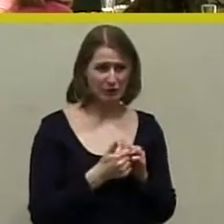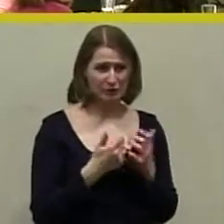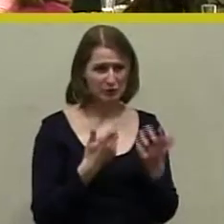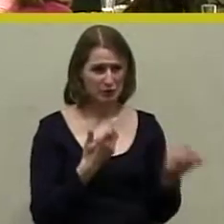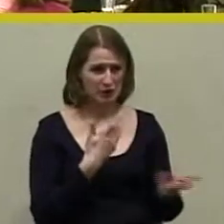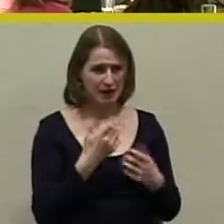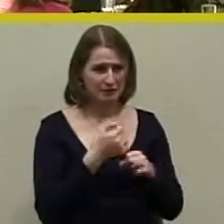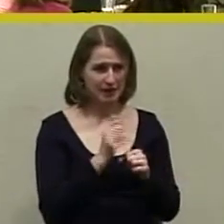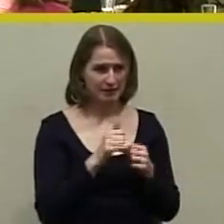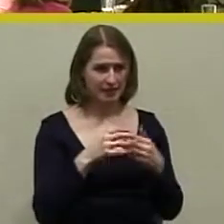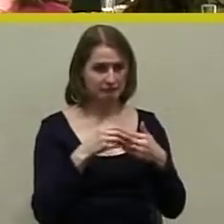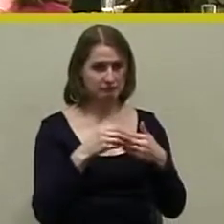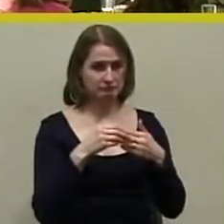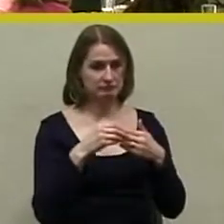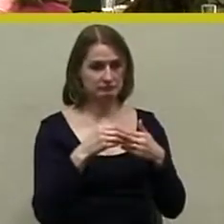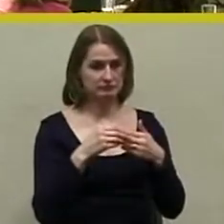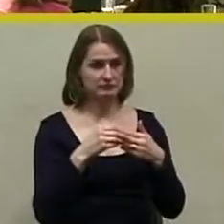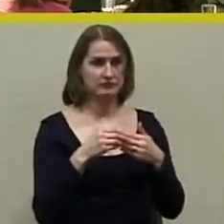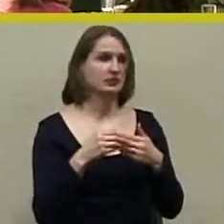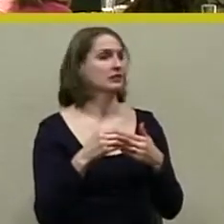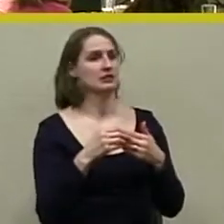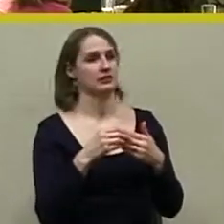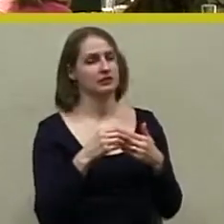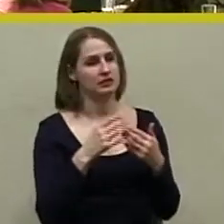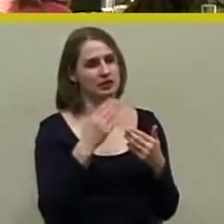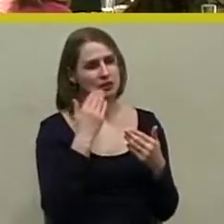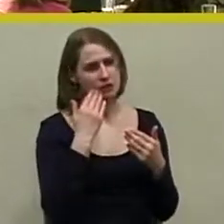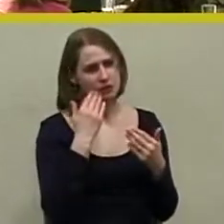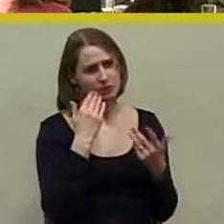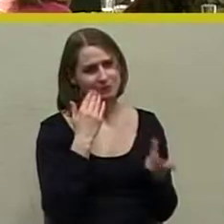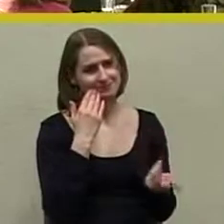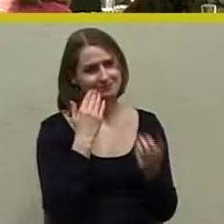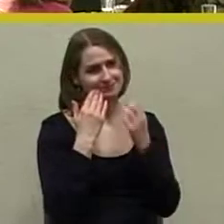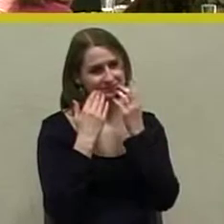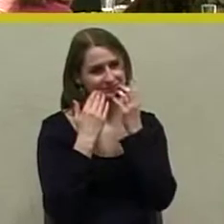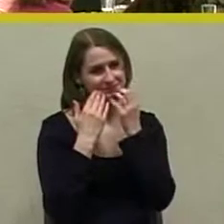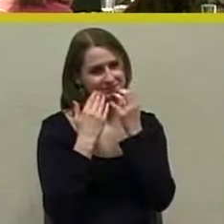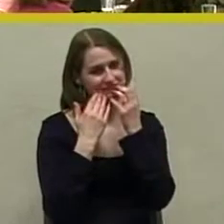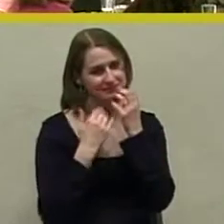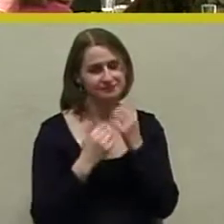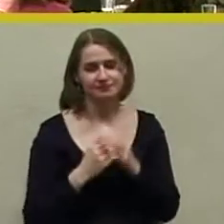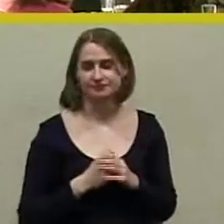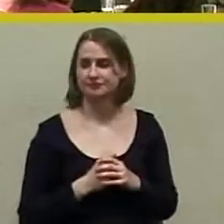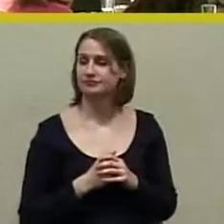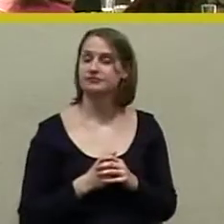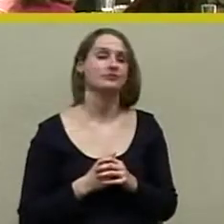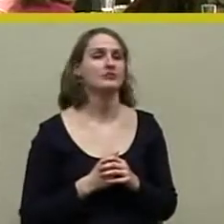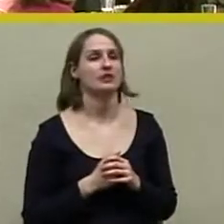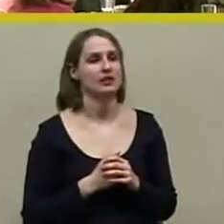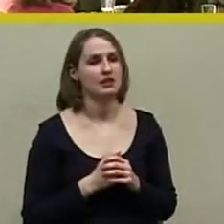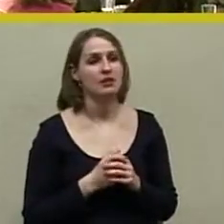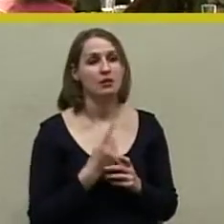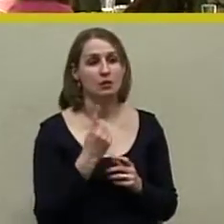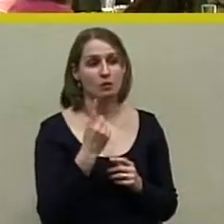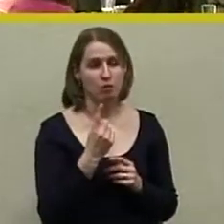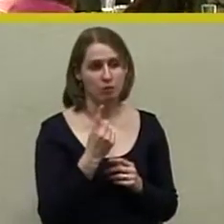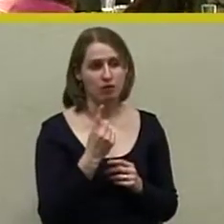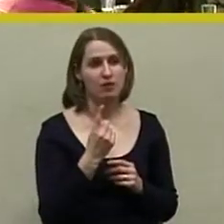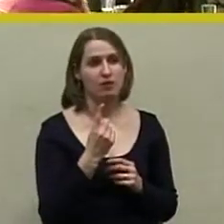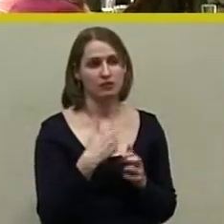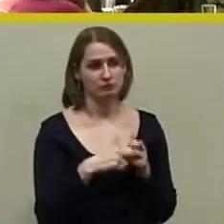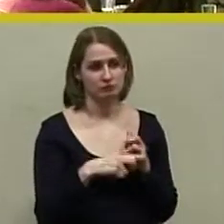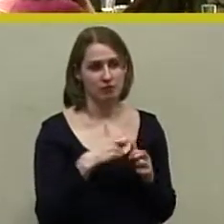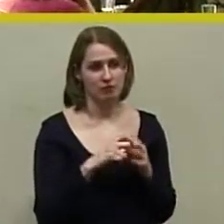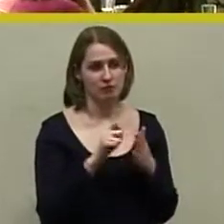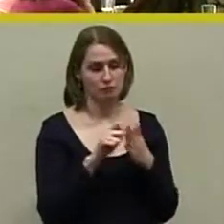able to adjust the salt at the end of the recipe to know if you need it or not? And one of the dilemmas of having written policies and